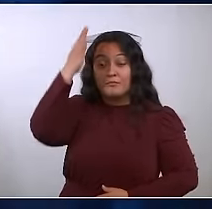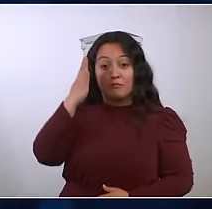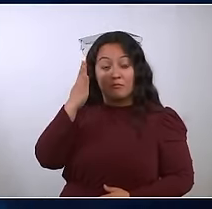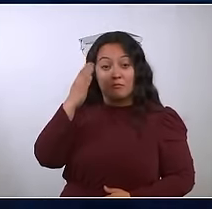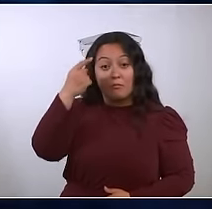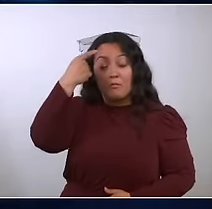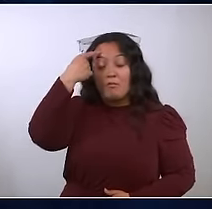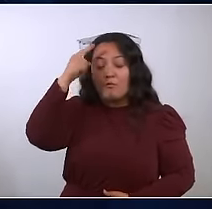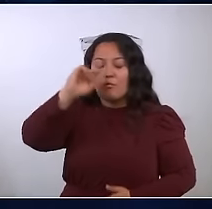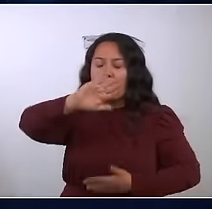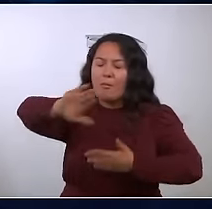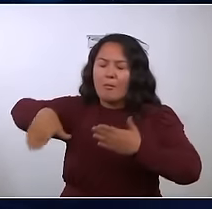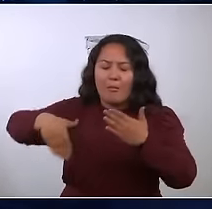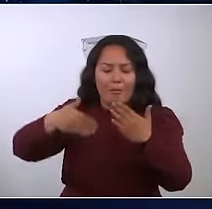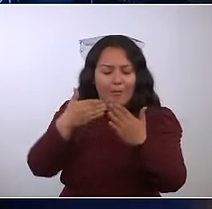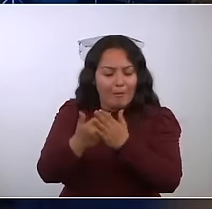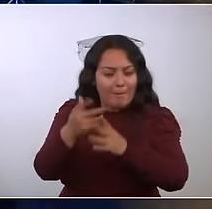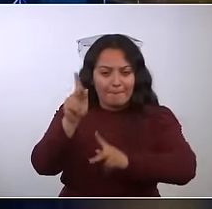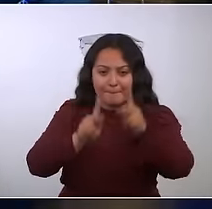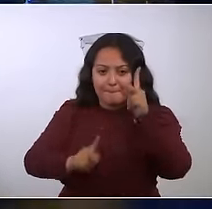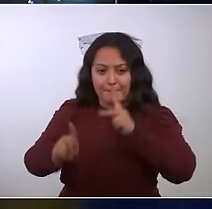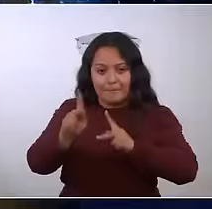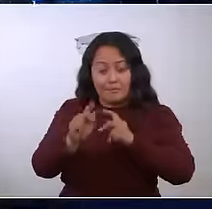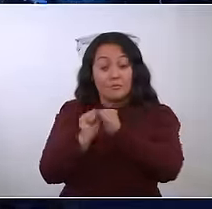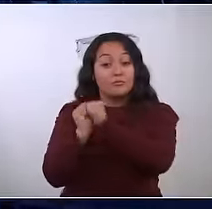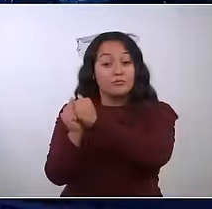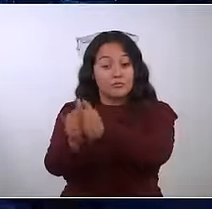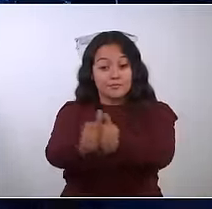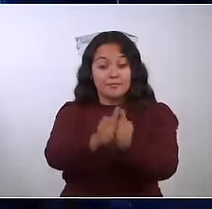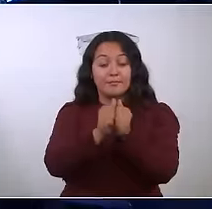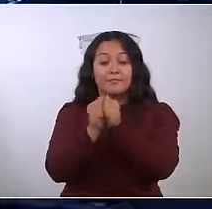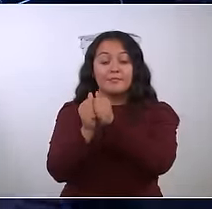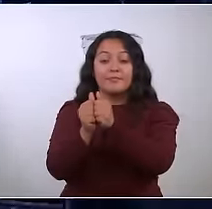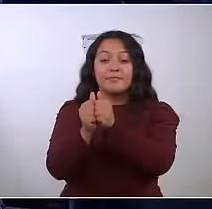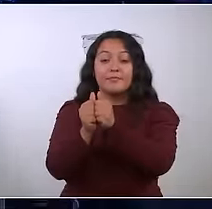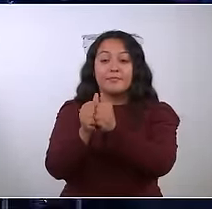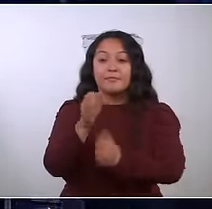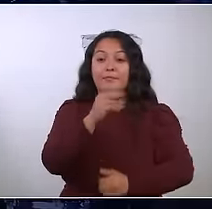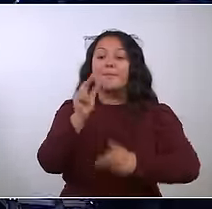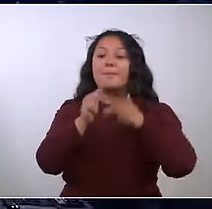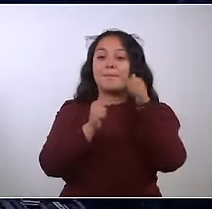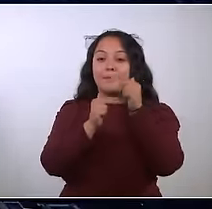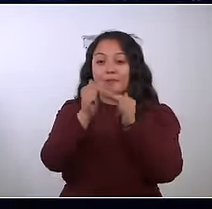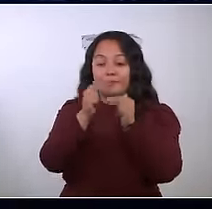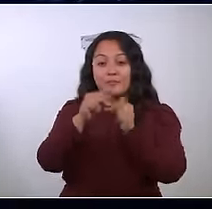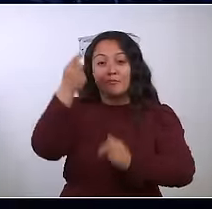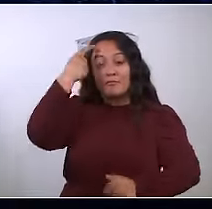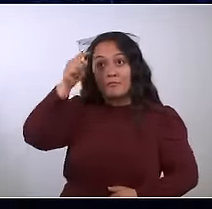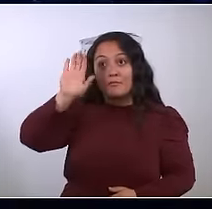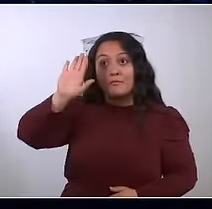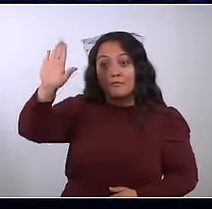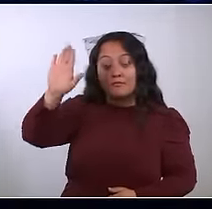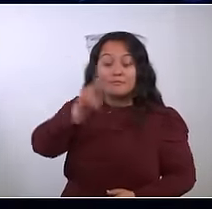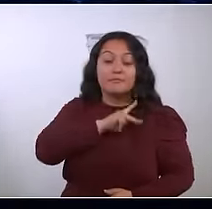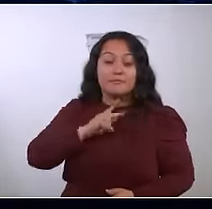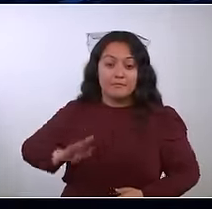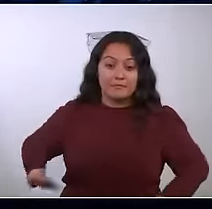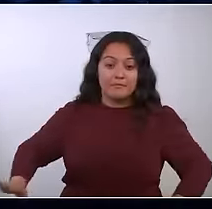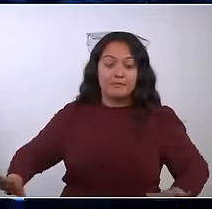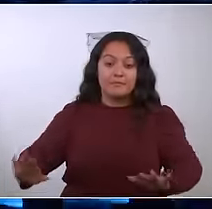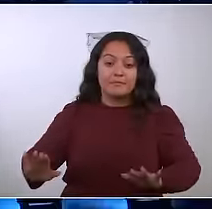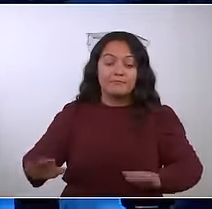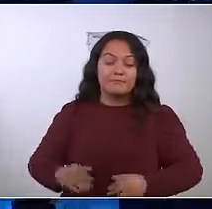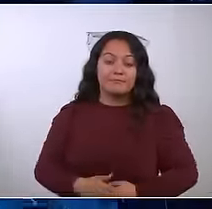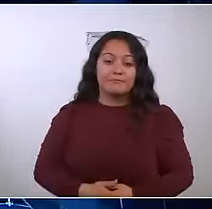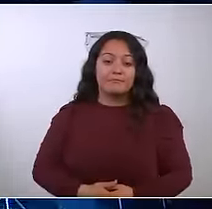Dios. The entire people para que el pueblo to entero unite de unirse and to build for the kingdom of God. Edificar para el reino de